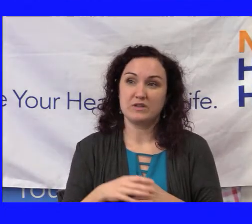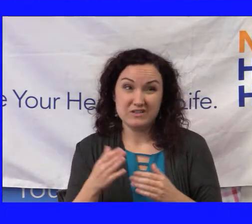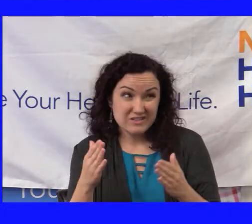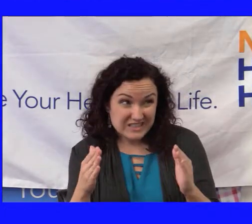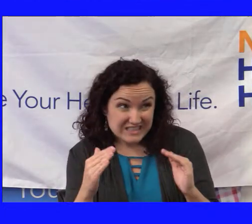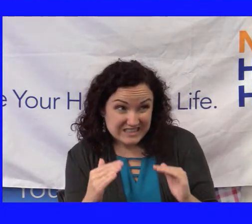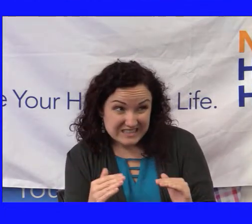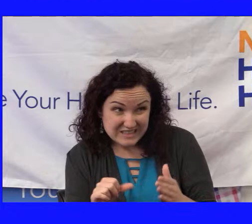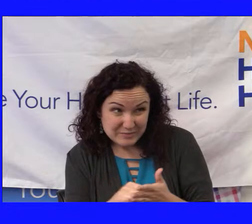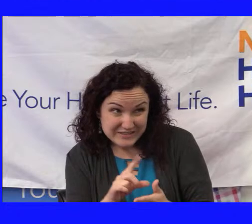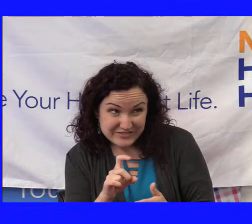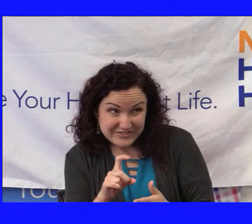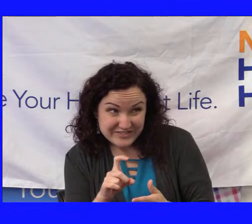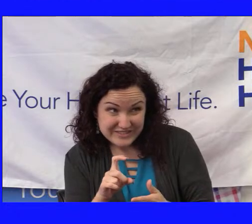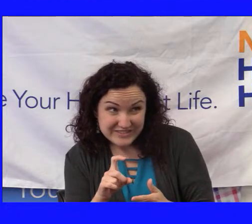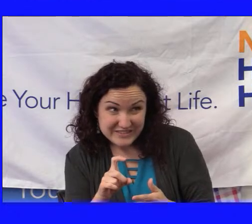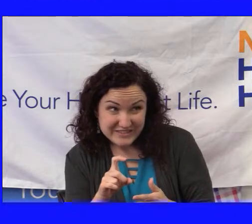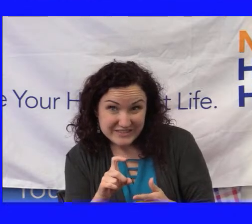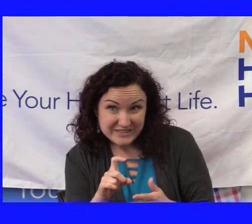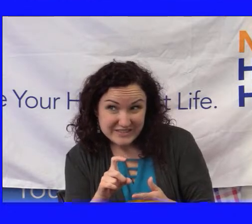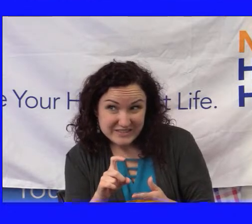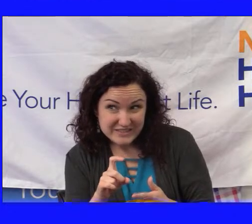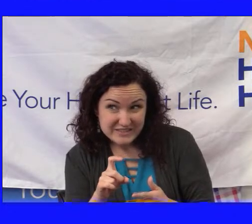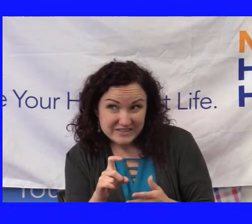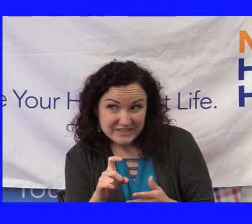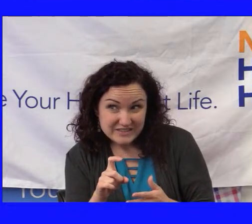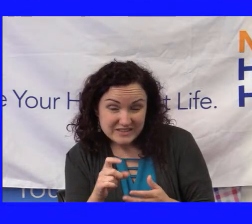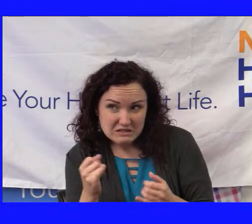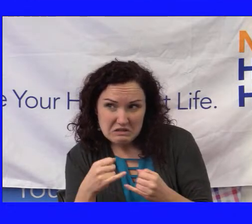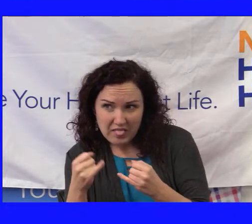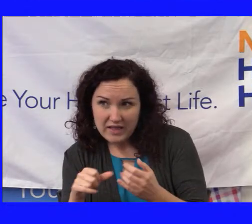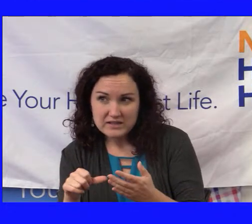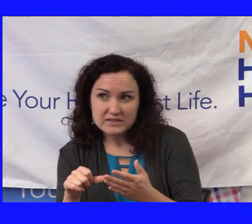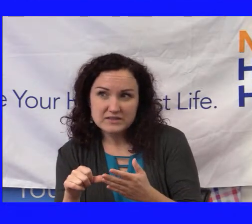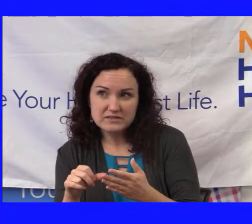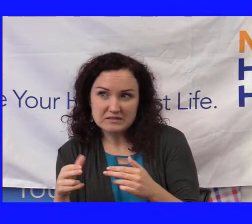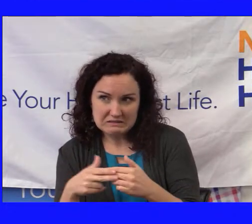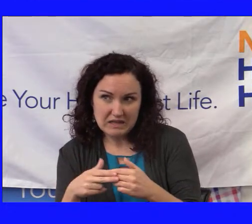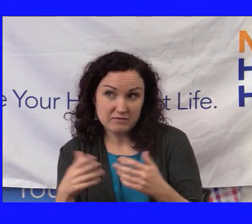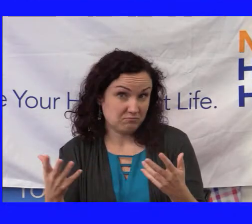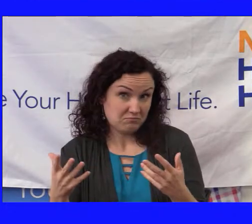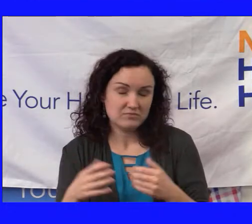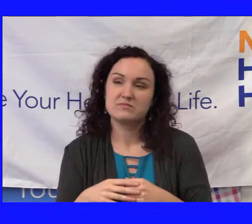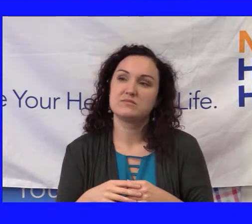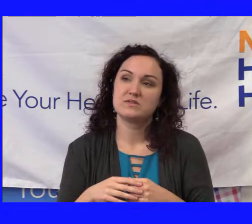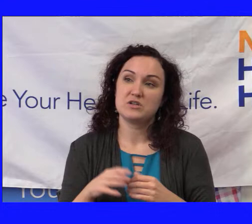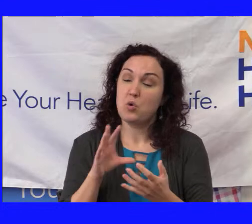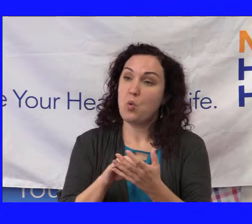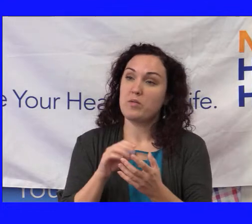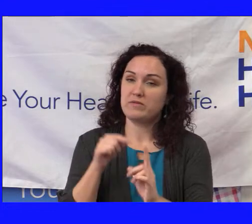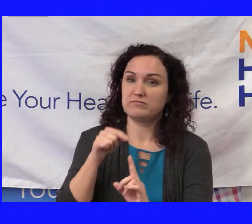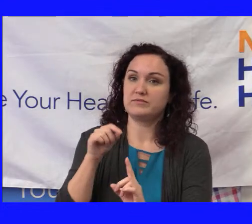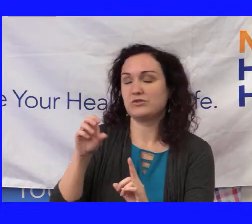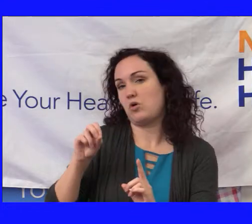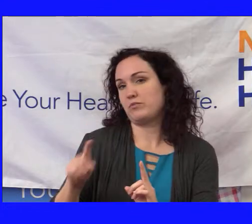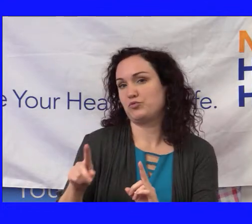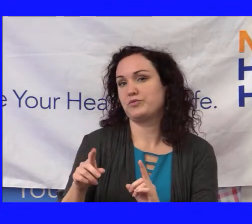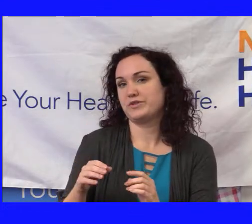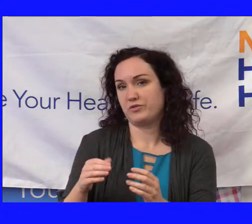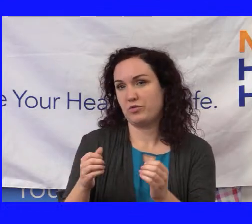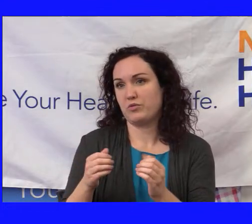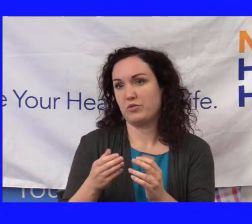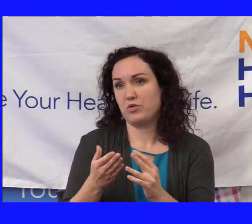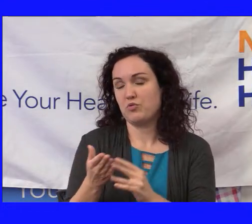Should we go to the next page? Just the last page. The last page is, we learned about this opportunity through the